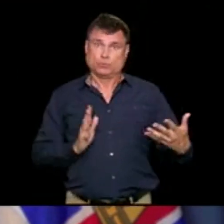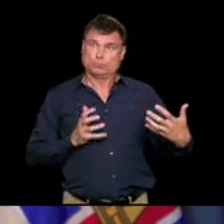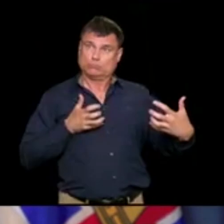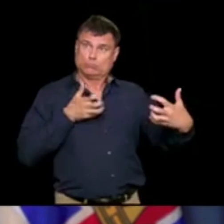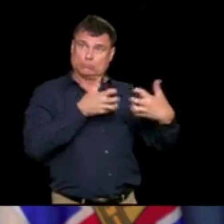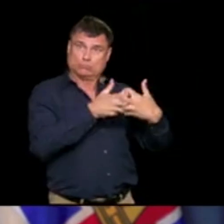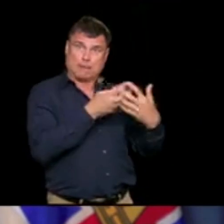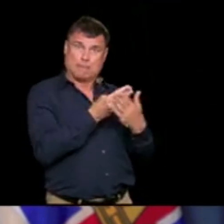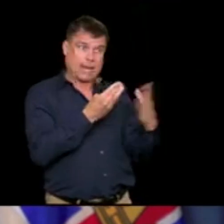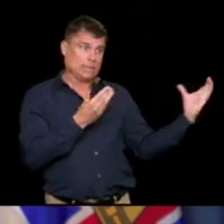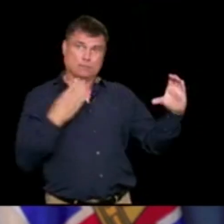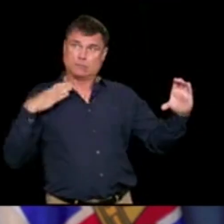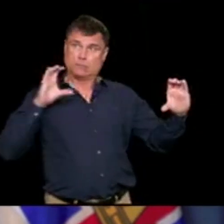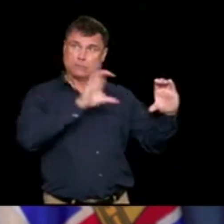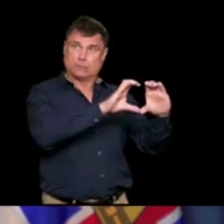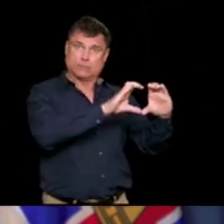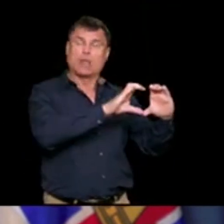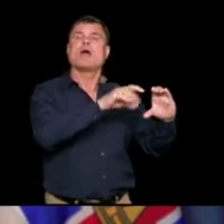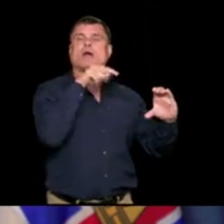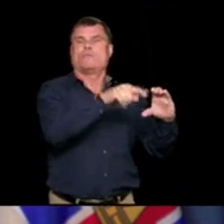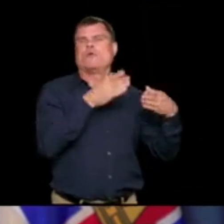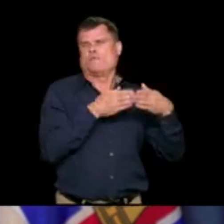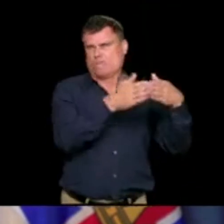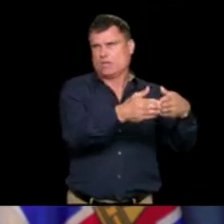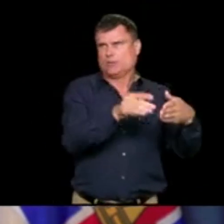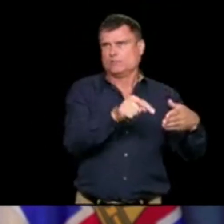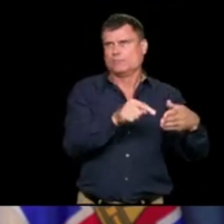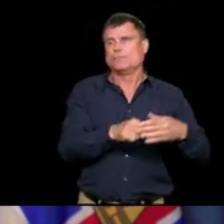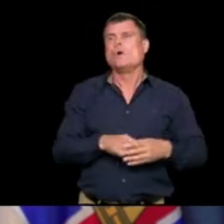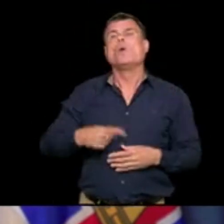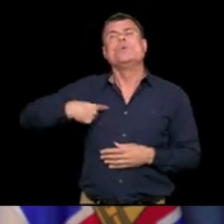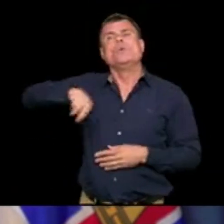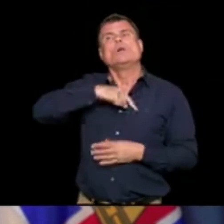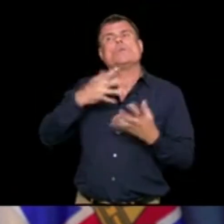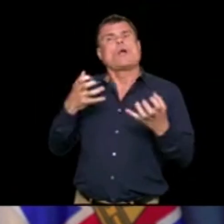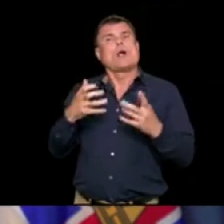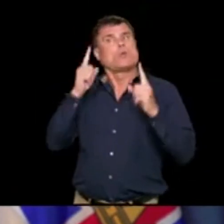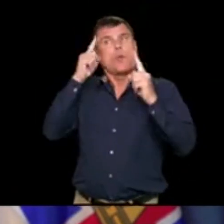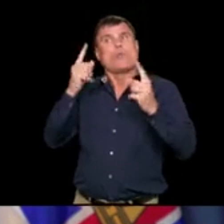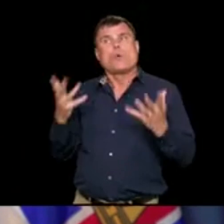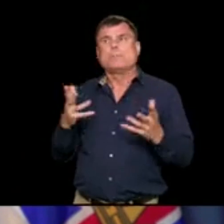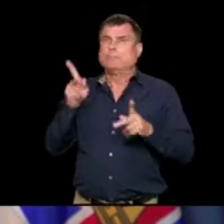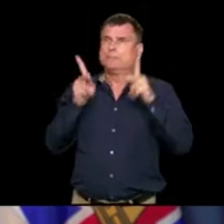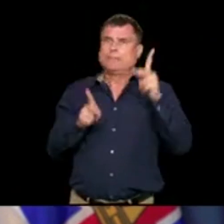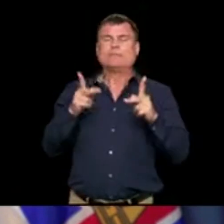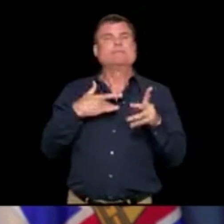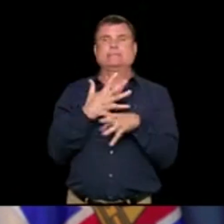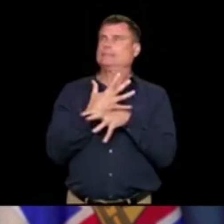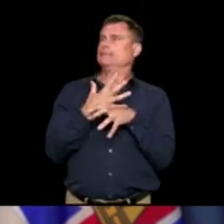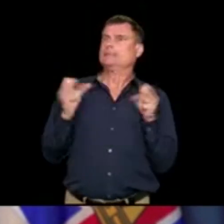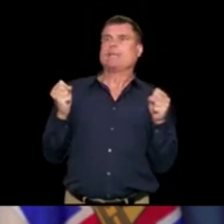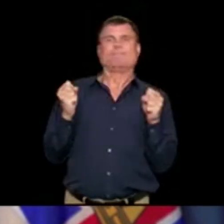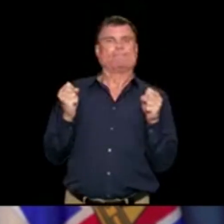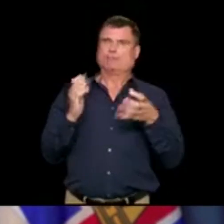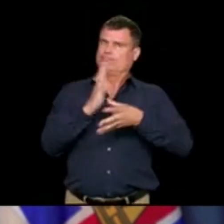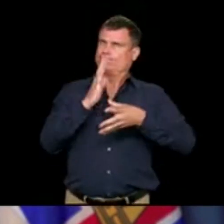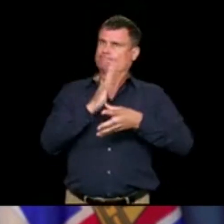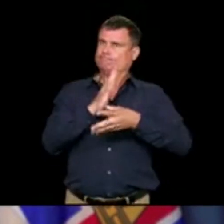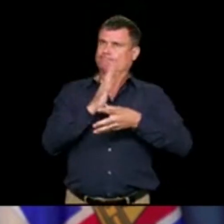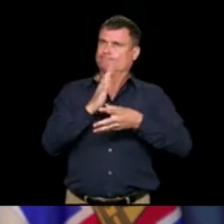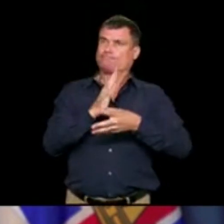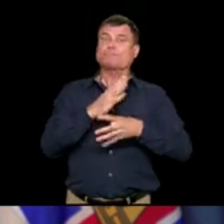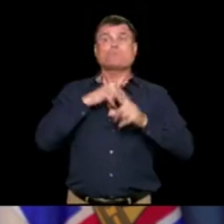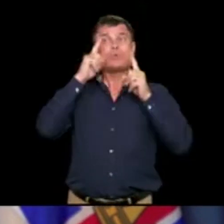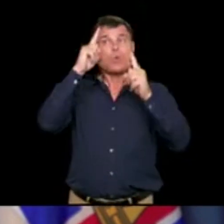applying a portion of the federal funding, along with our own matched funding for BC Ferries, will be based on considerations that put the